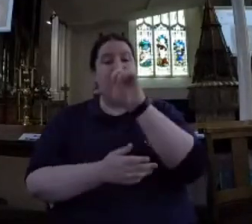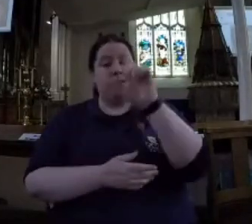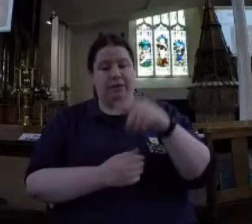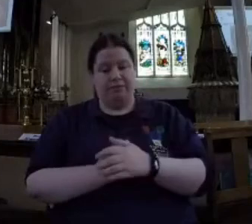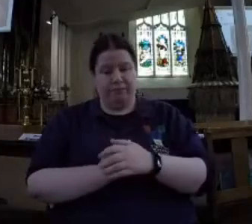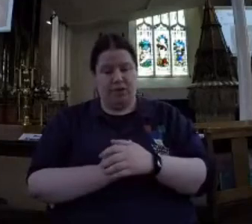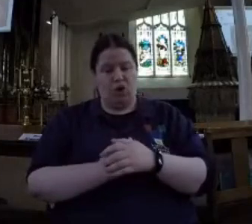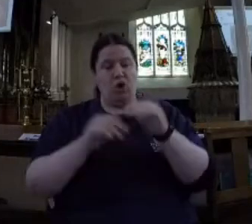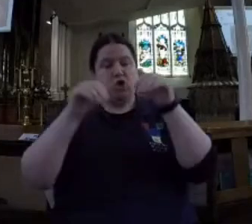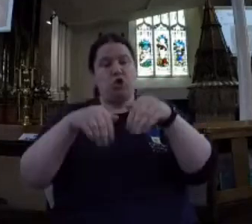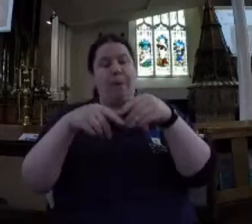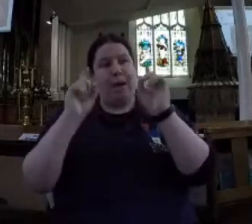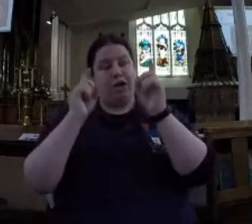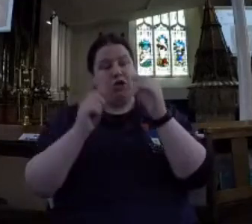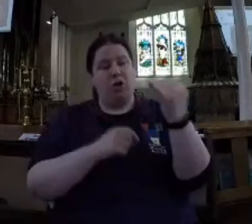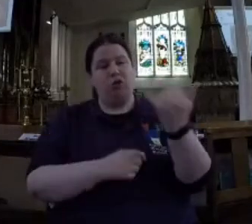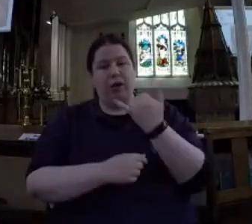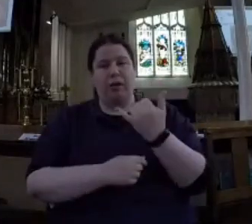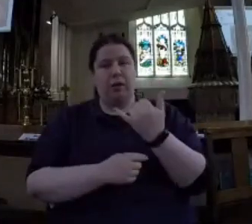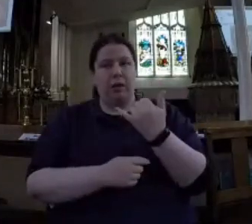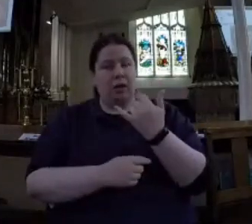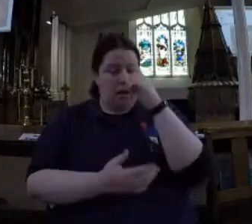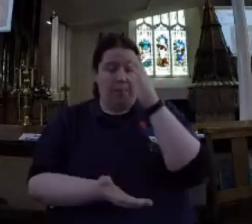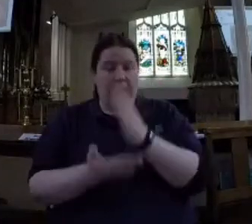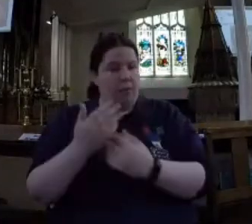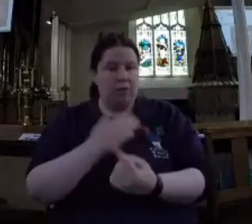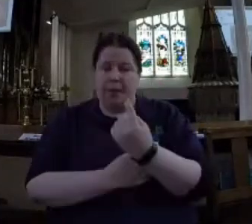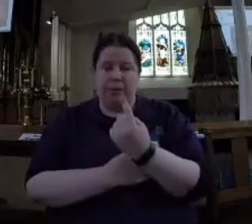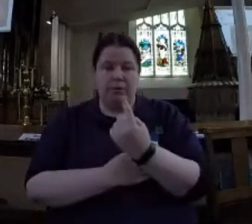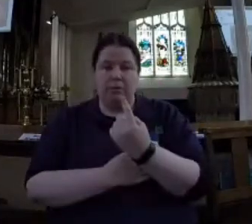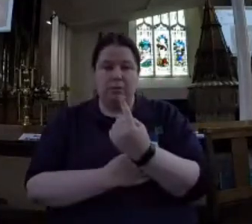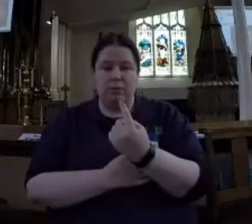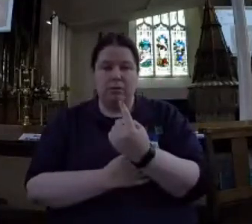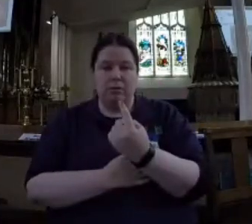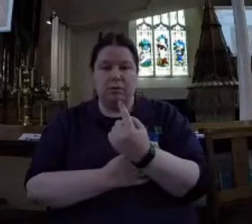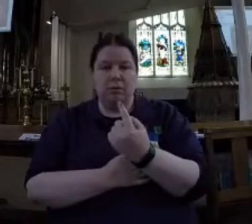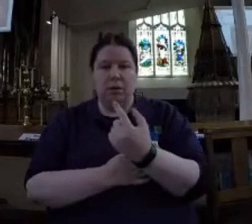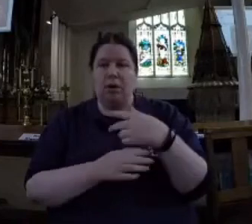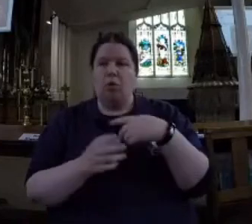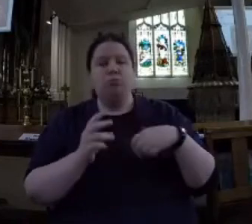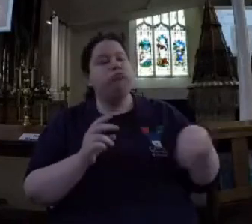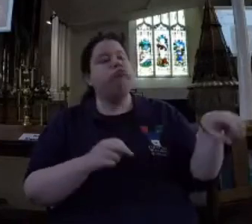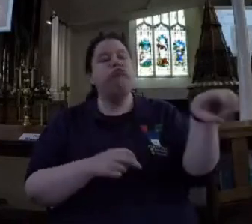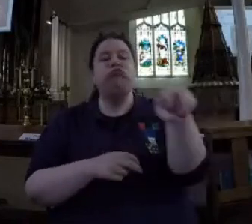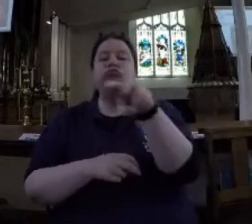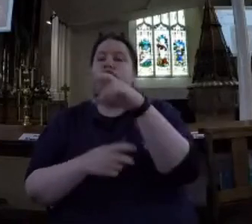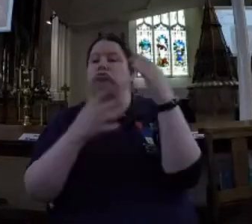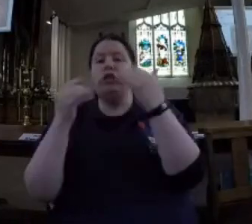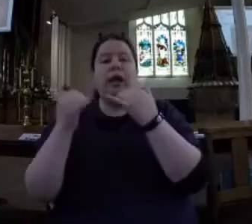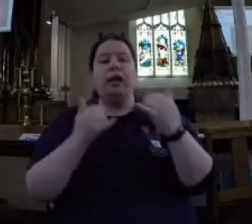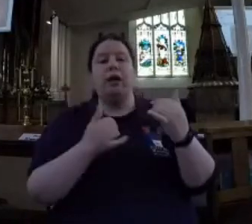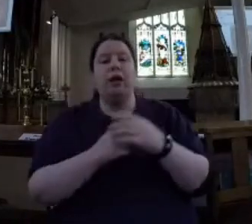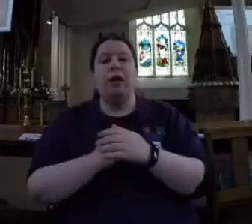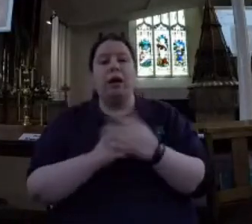manager rang. He said, "You won't believe what's happened. While I was making my rounds today in the store, I found